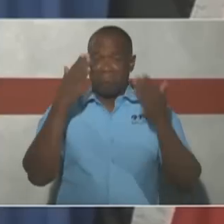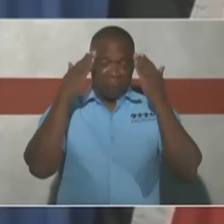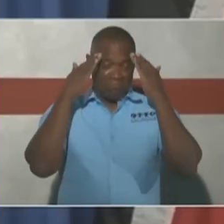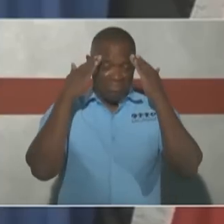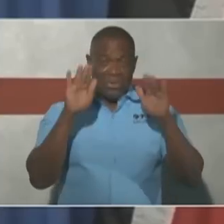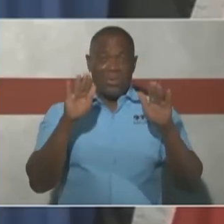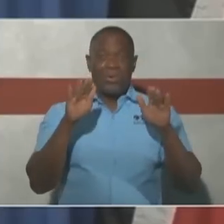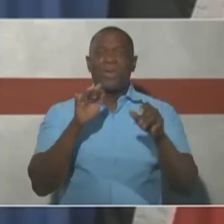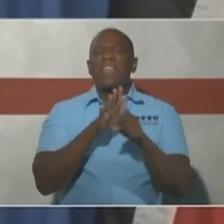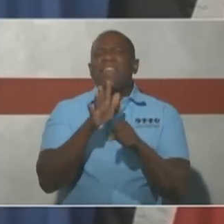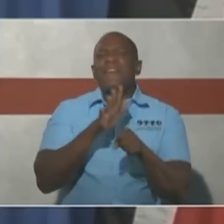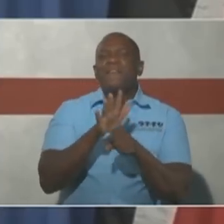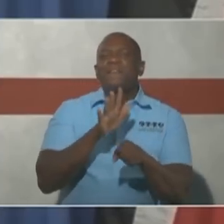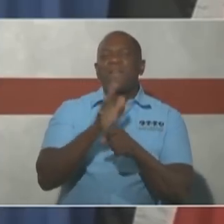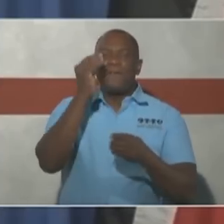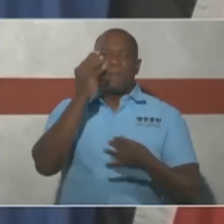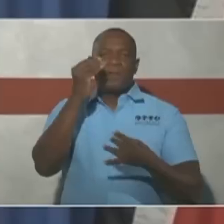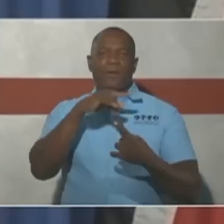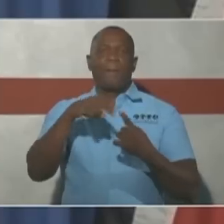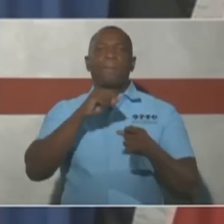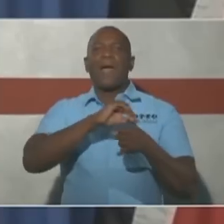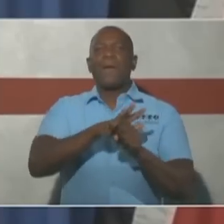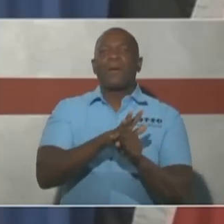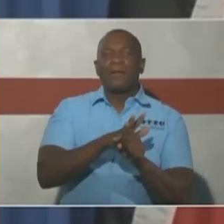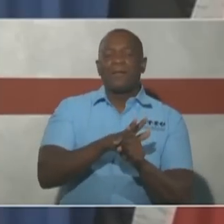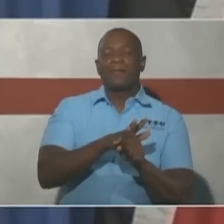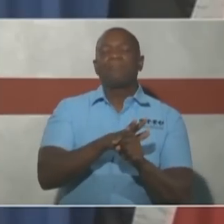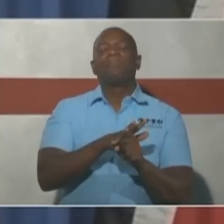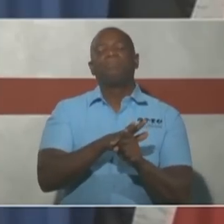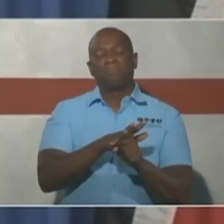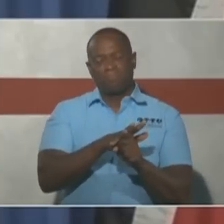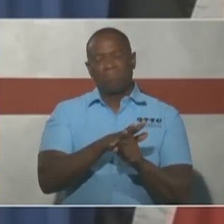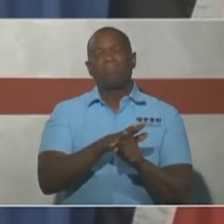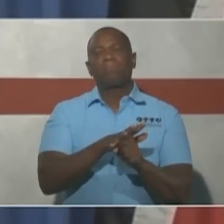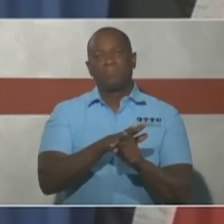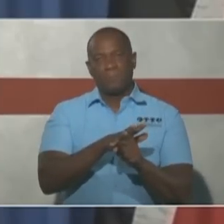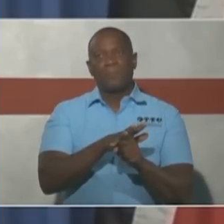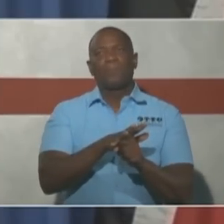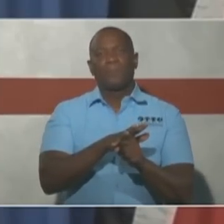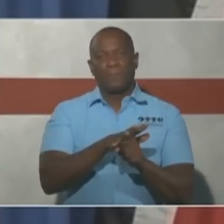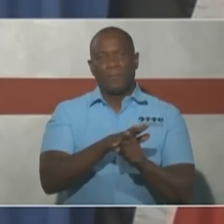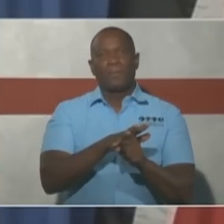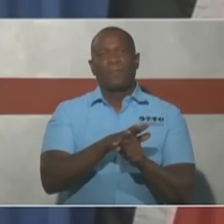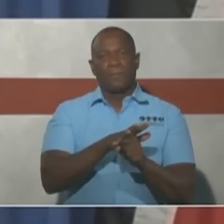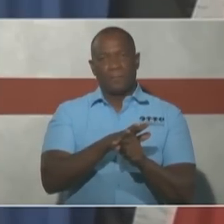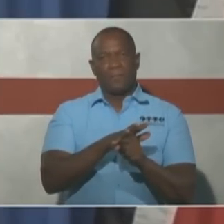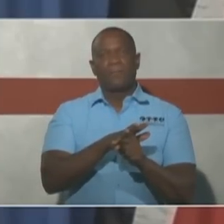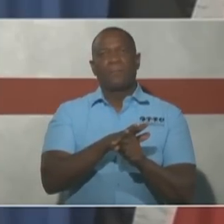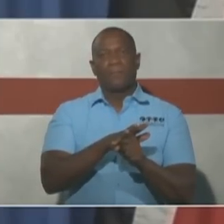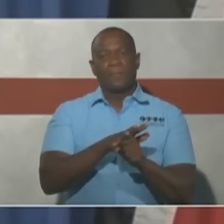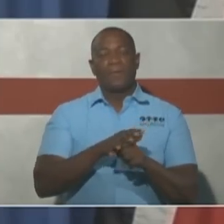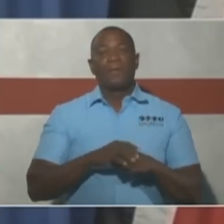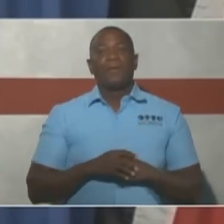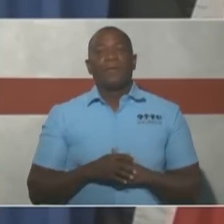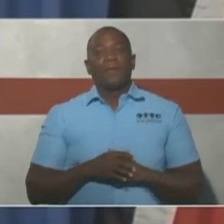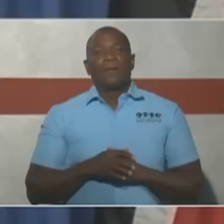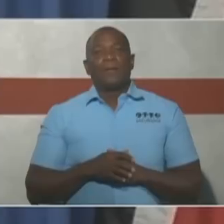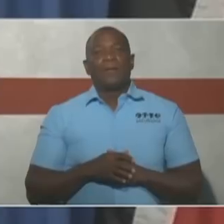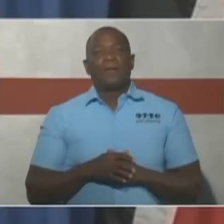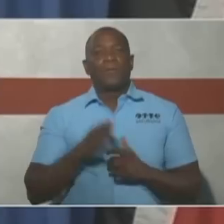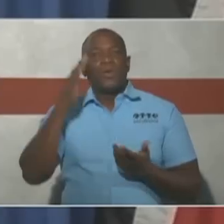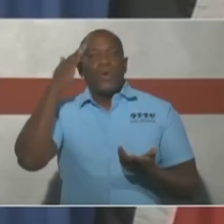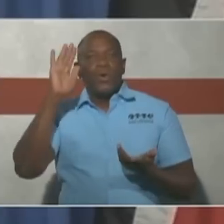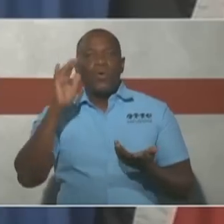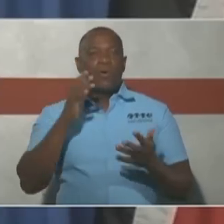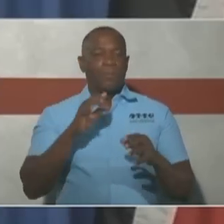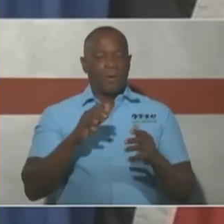enough about the nature of the virus, its efficacy. We did not know about the